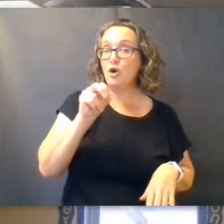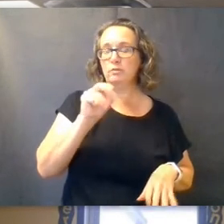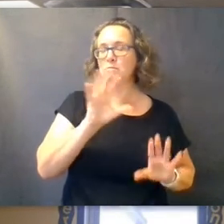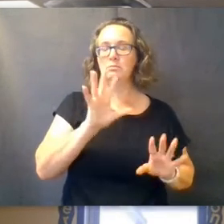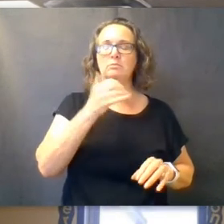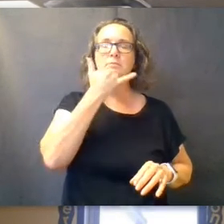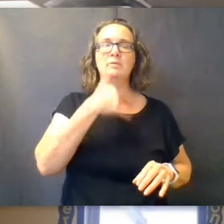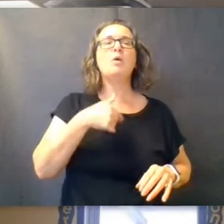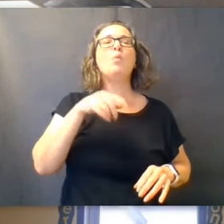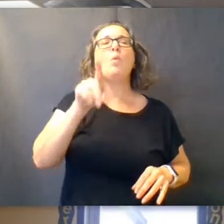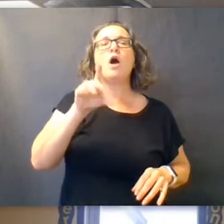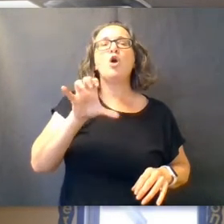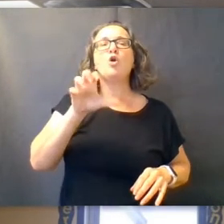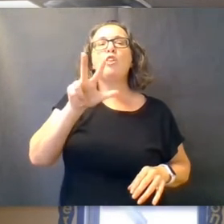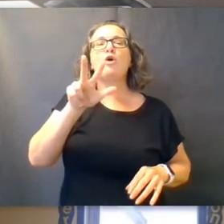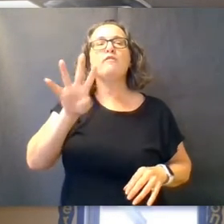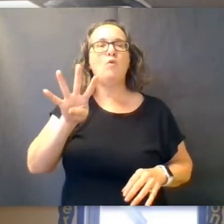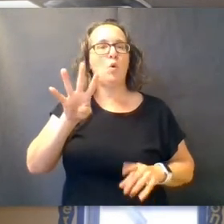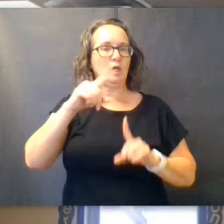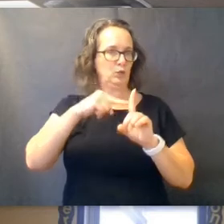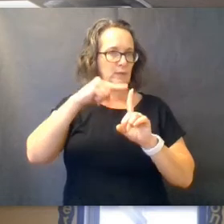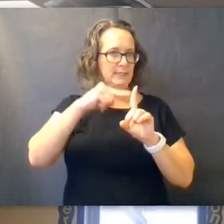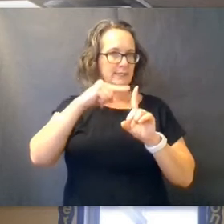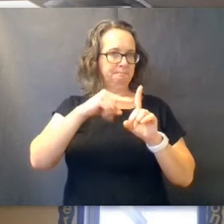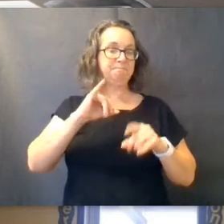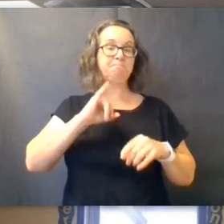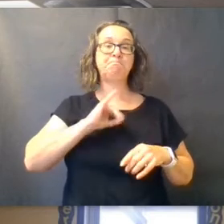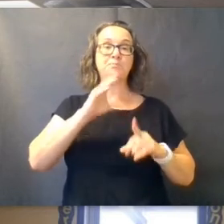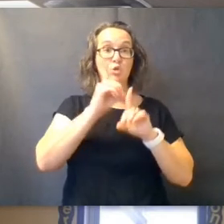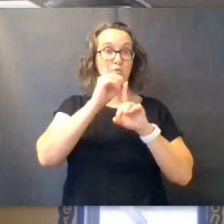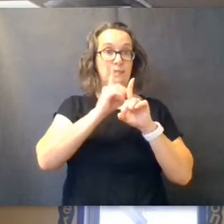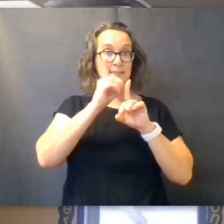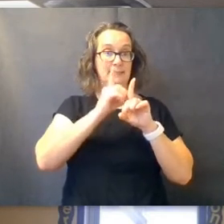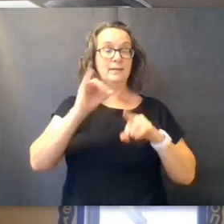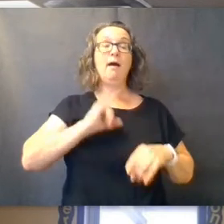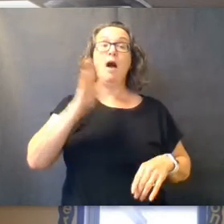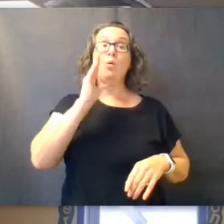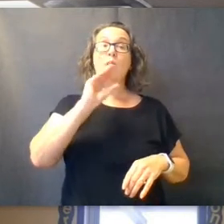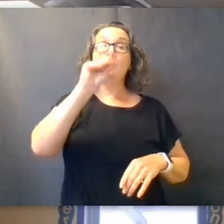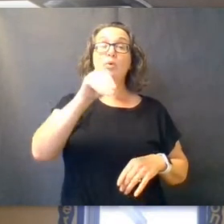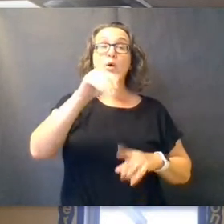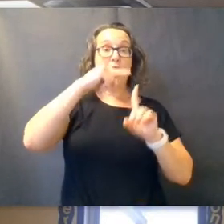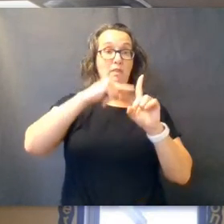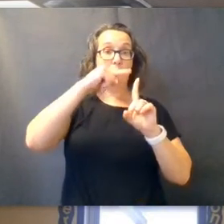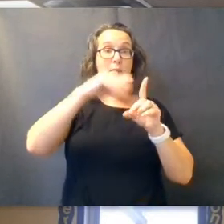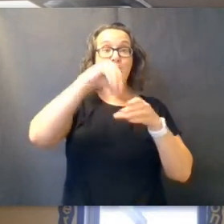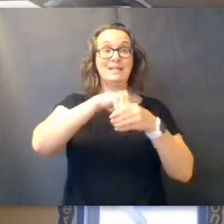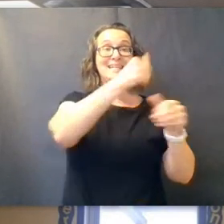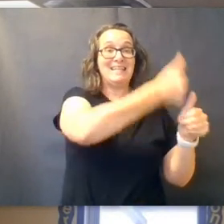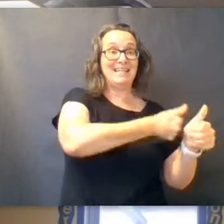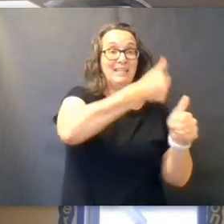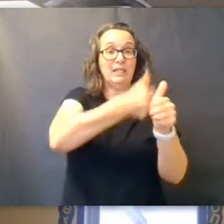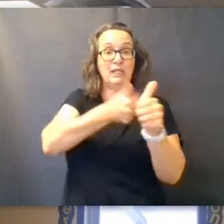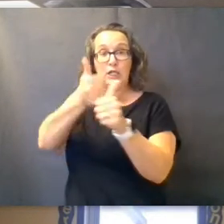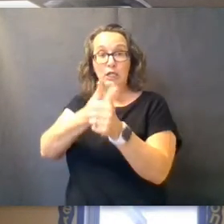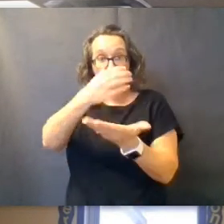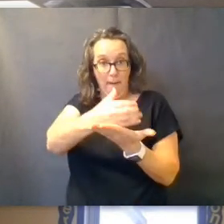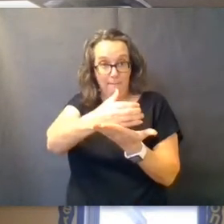134 degrees. So I'm going to put a thermometer into each cup. I'm going to put 100